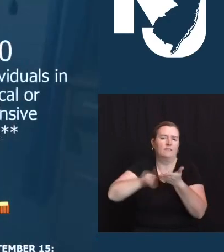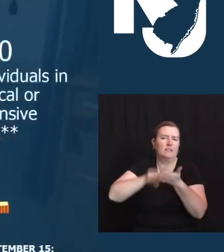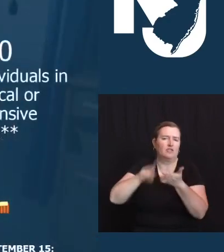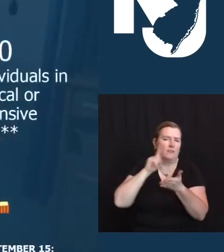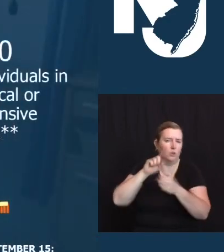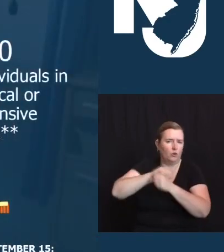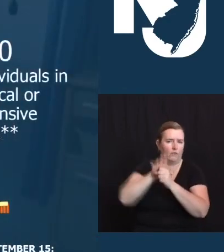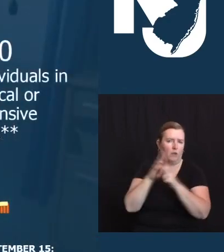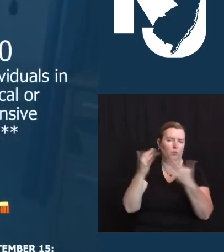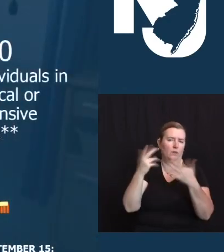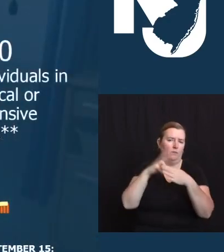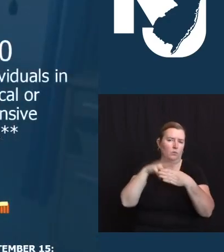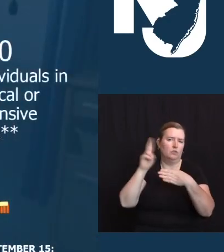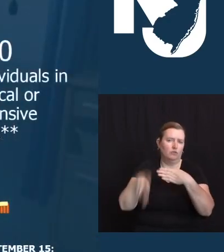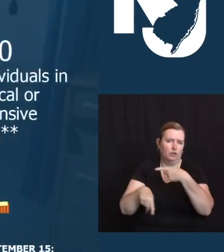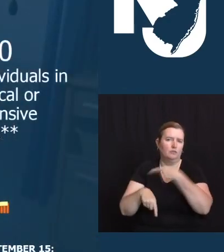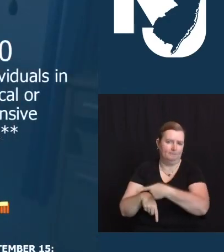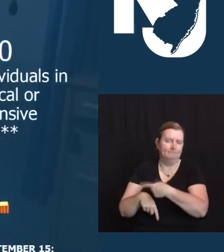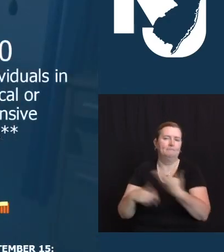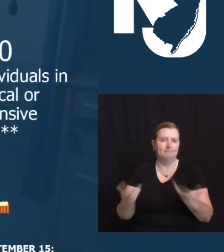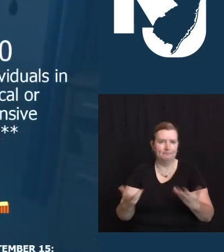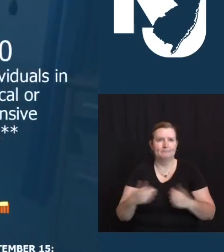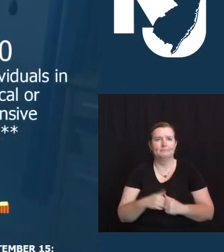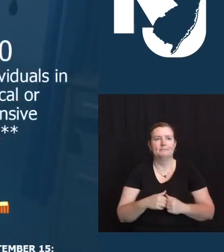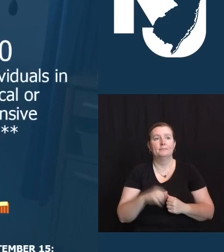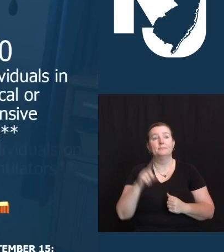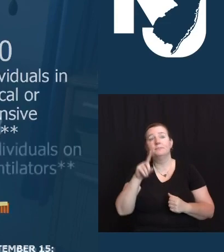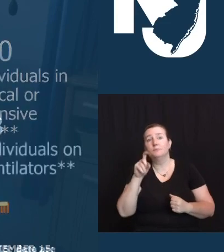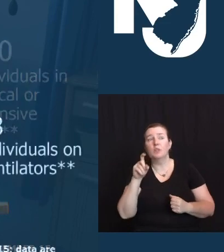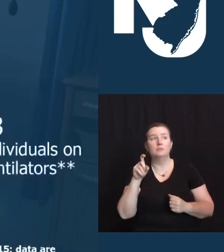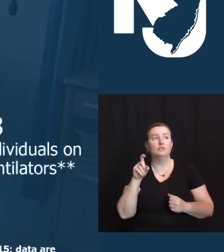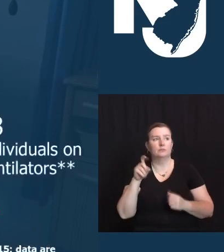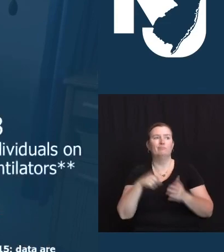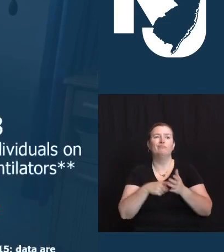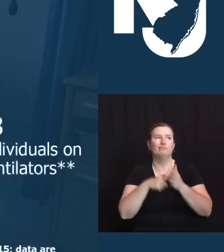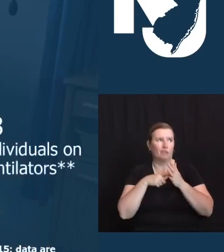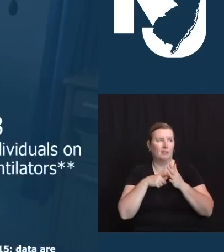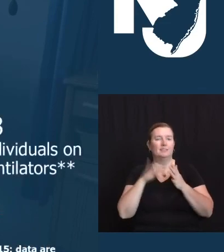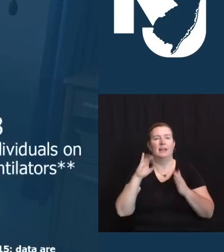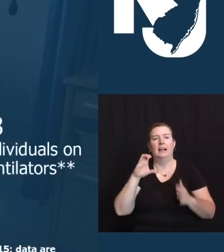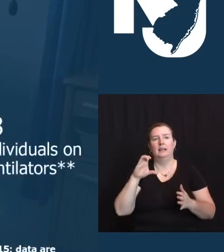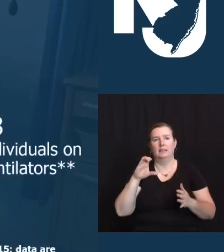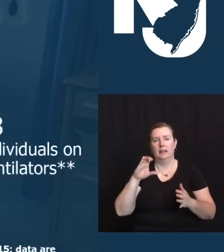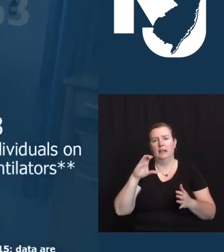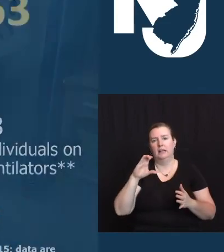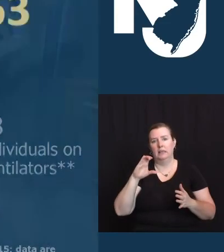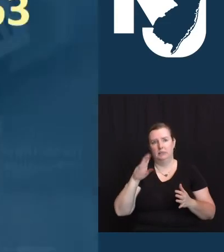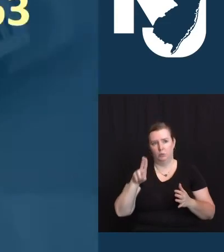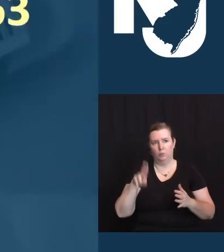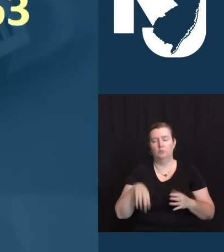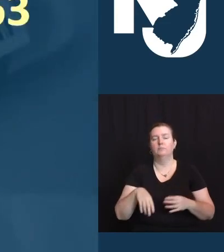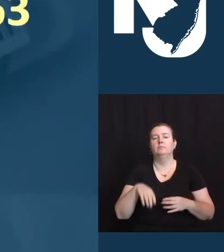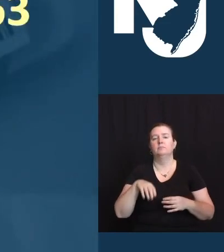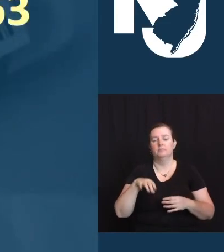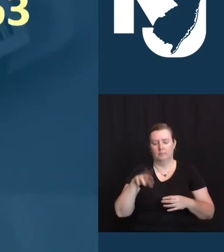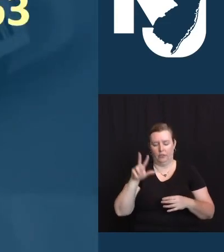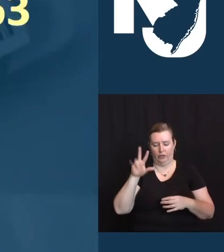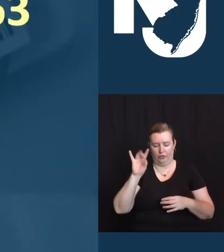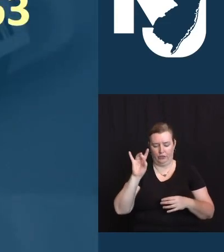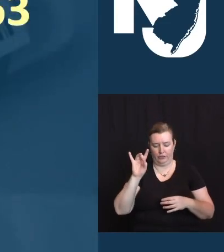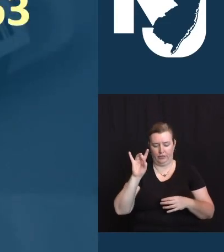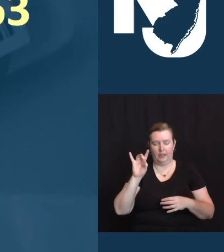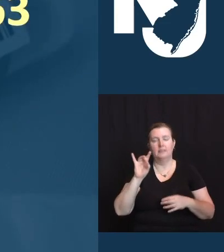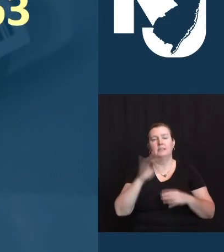number, 100 were requiring intensive care, 38 ventilators were in use, and today, with a heavy heart, we're reporting